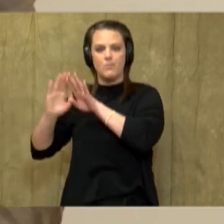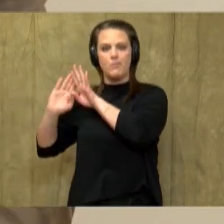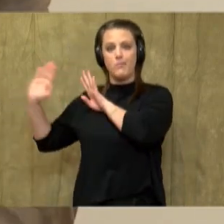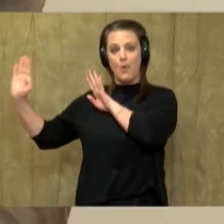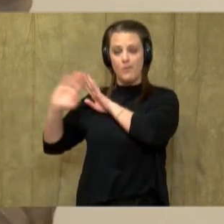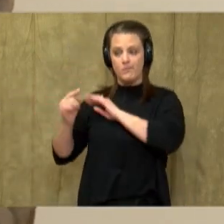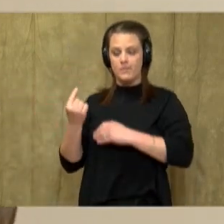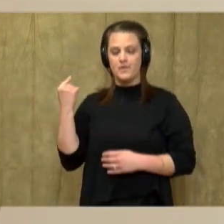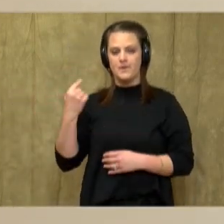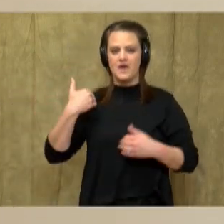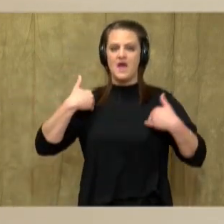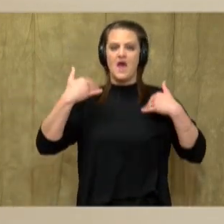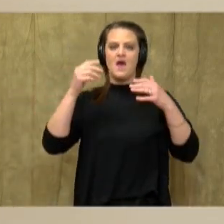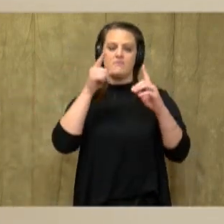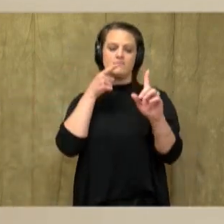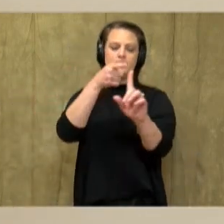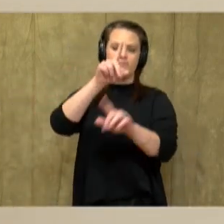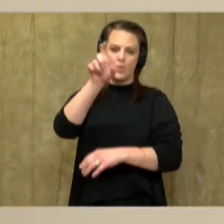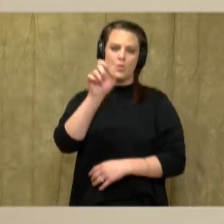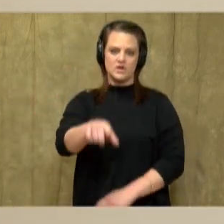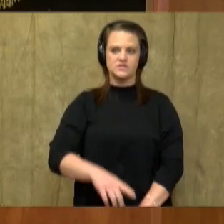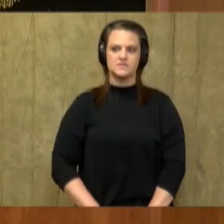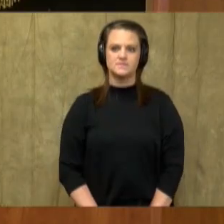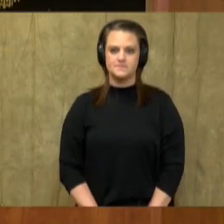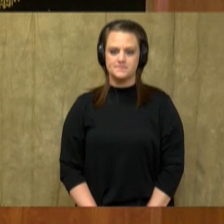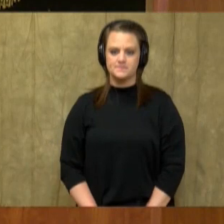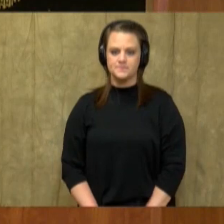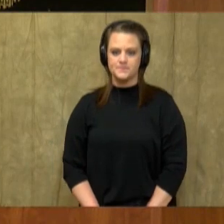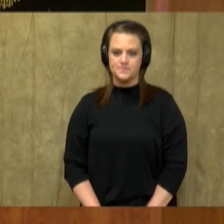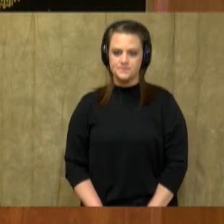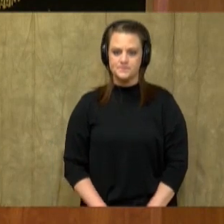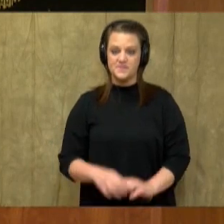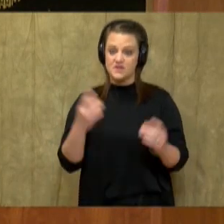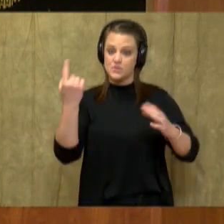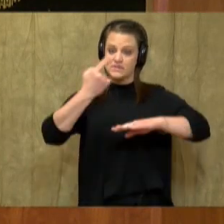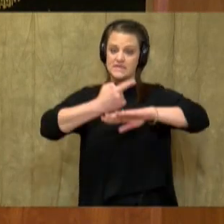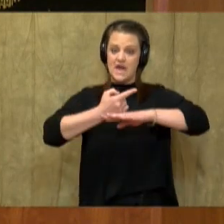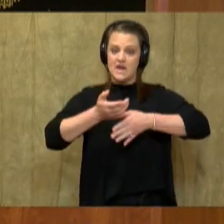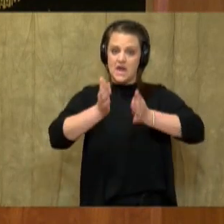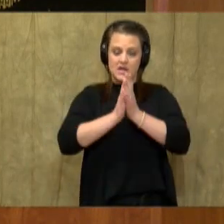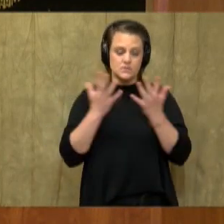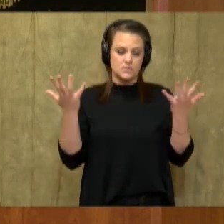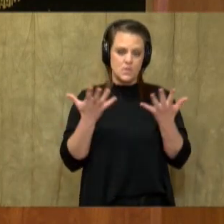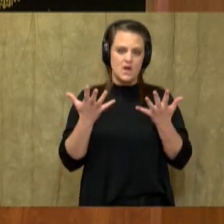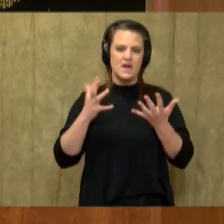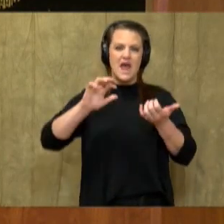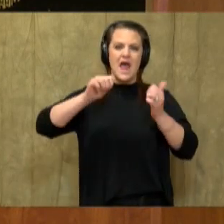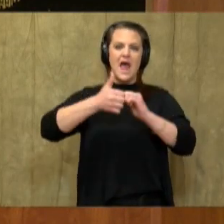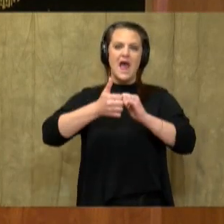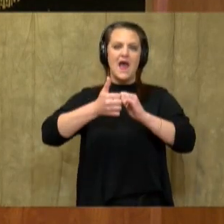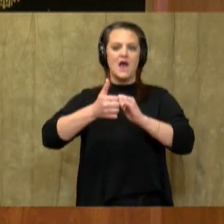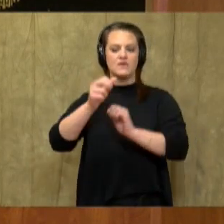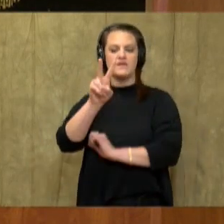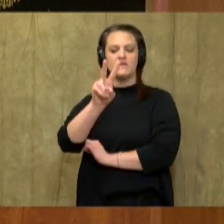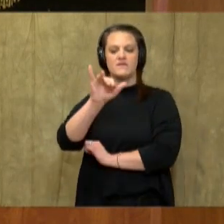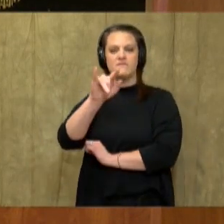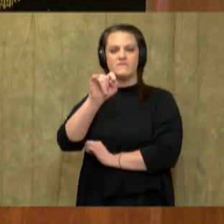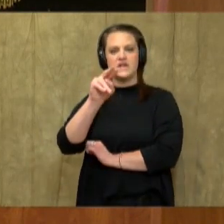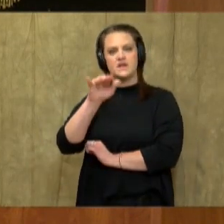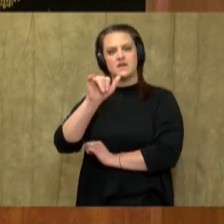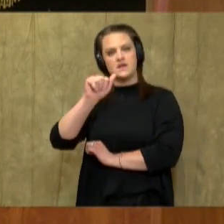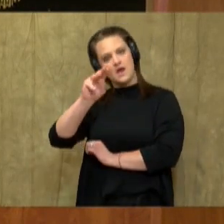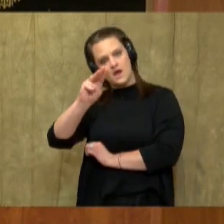essential question and our objectives. Let's look there together. The essential question today is, how did the Vietnam War impact the lives